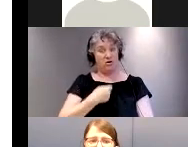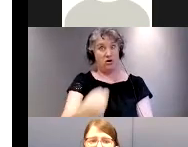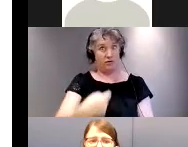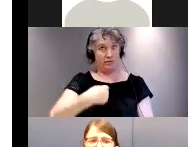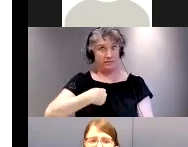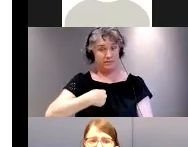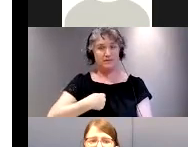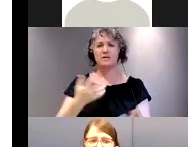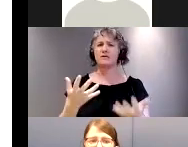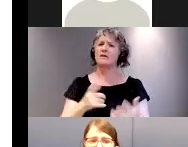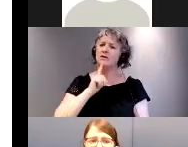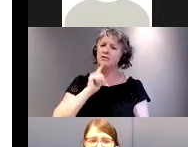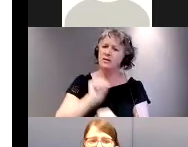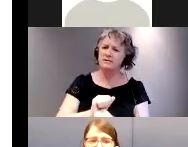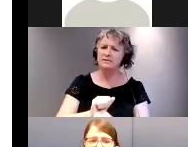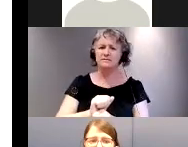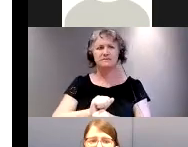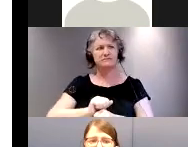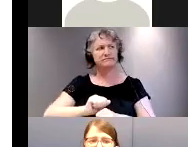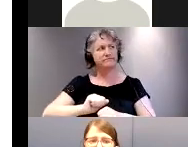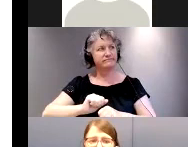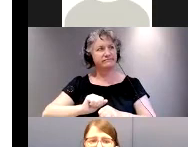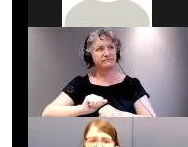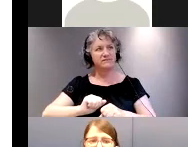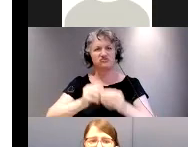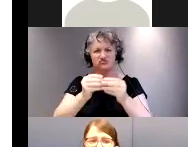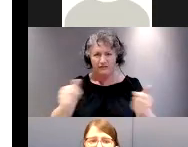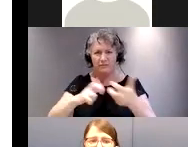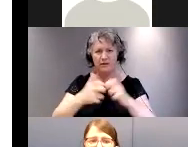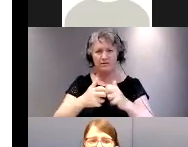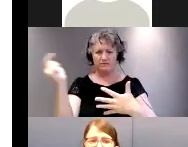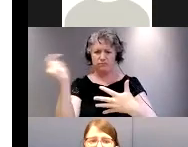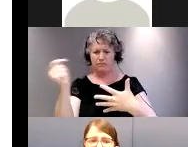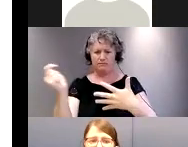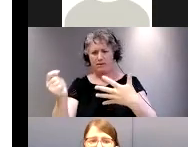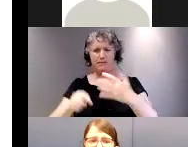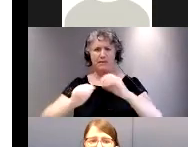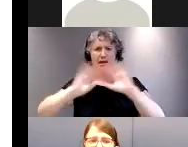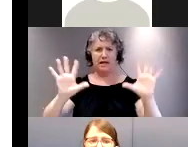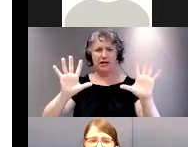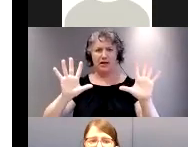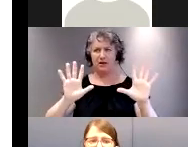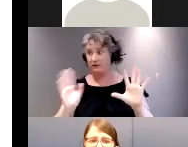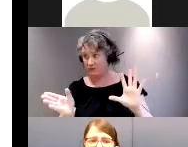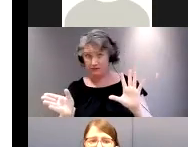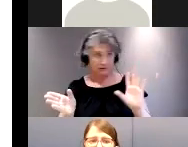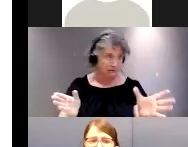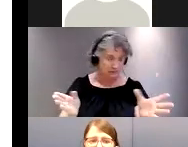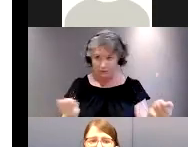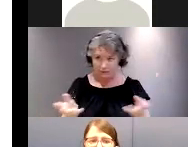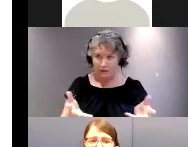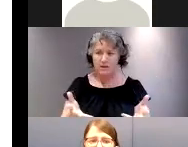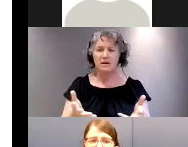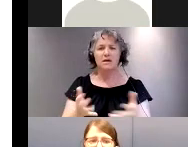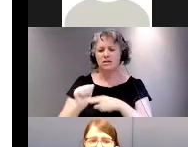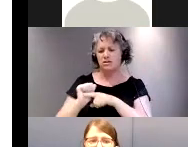for realistic, practical problem solving, right? So a lot of our training is, we want to strengthen the relationship.